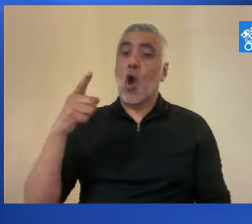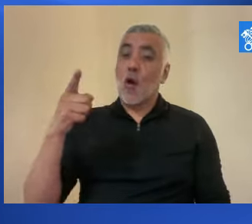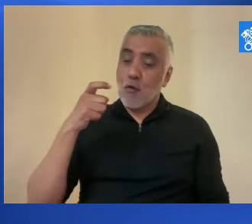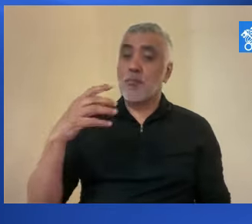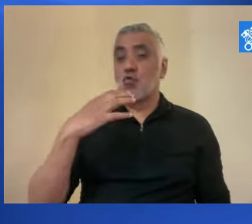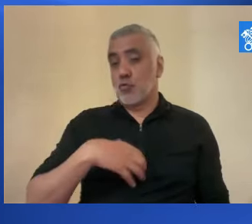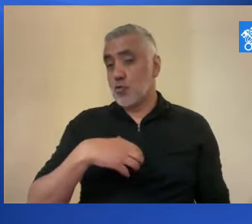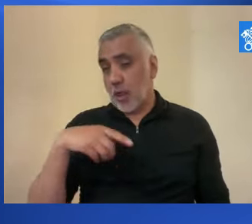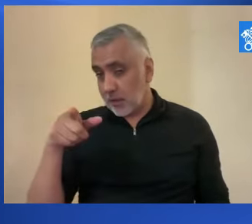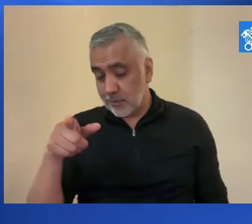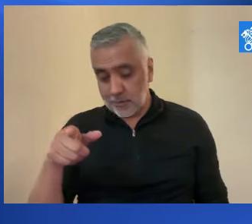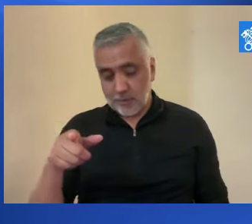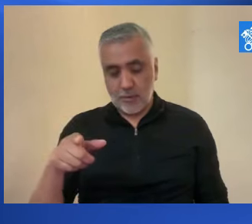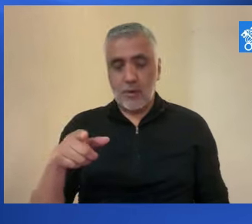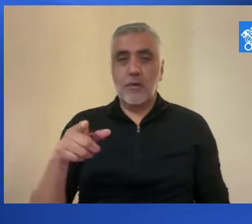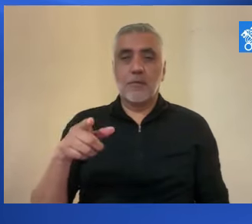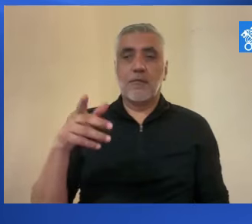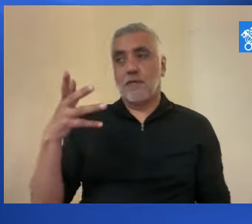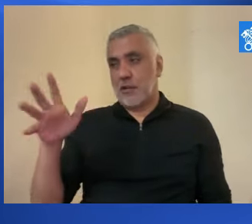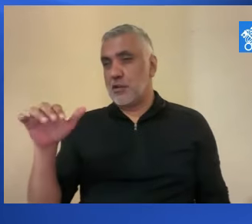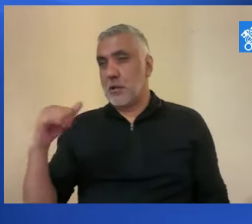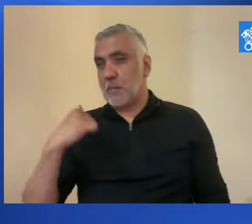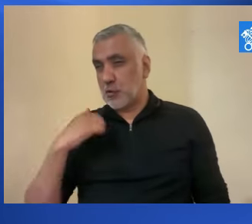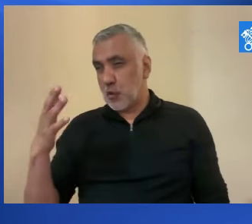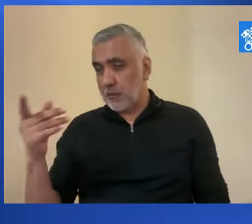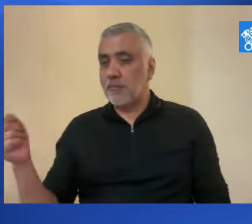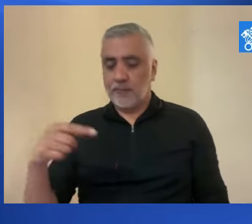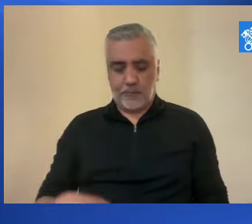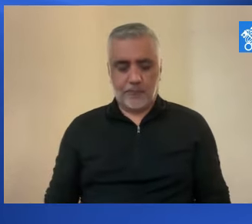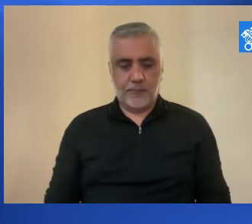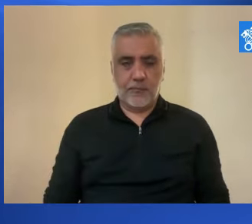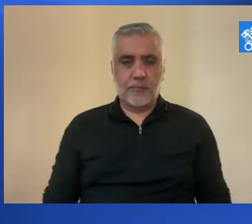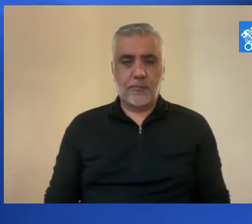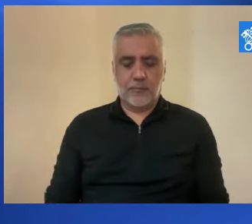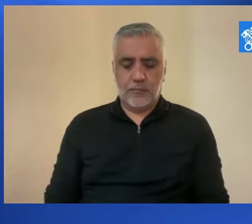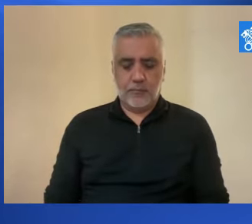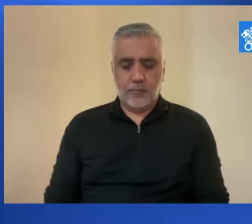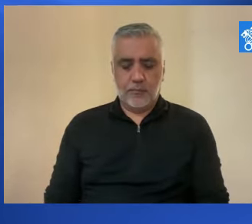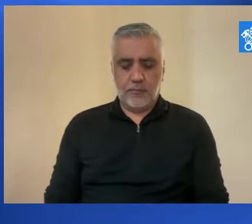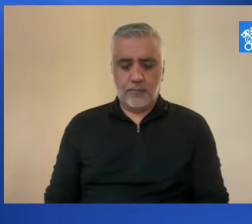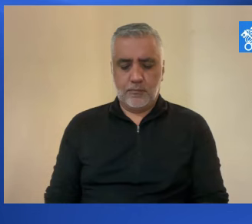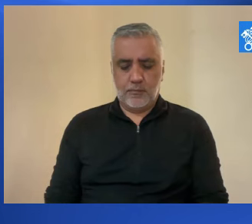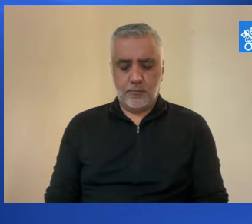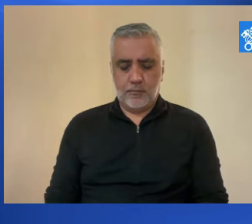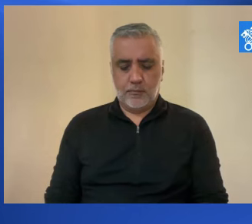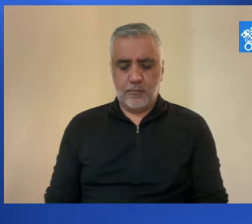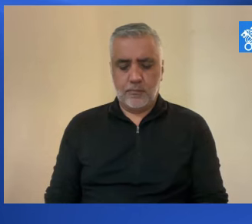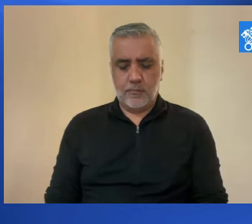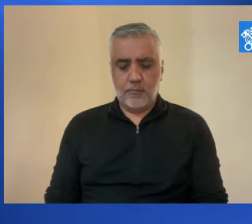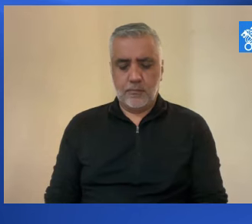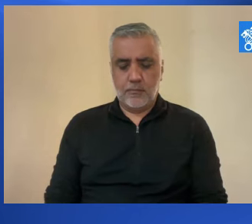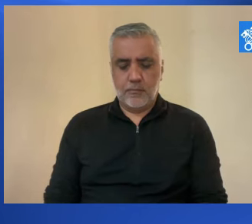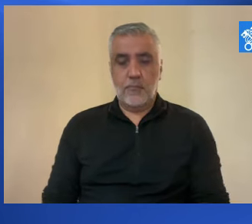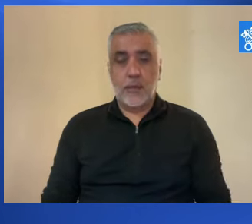Switzerland. And it's now being announced in Italian that the Holy Father will open the general audience with